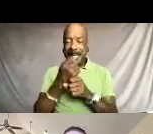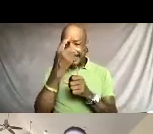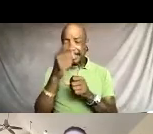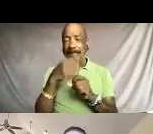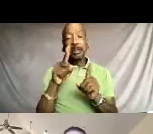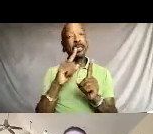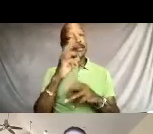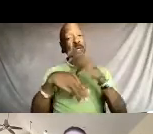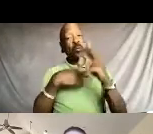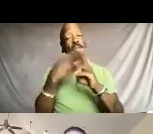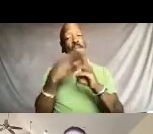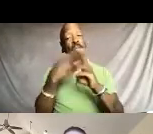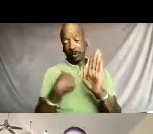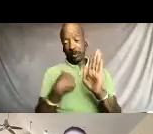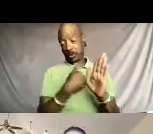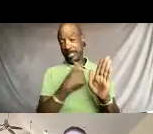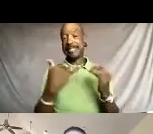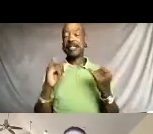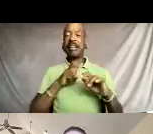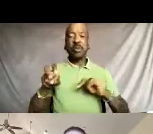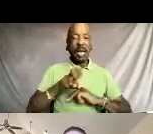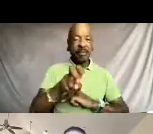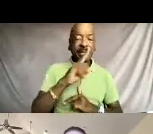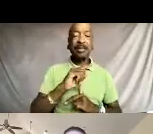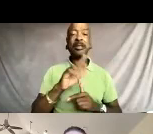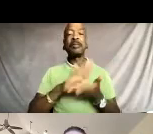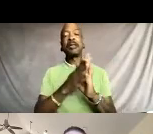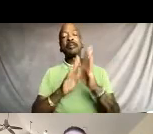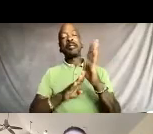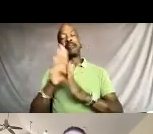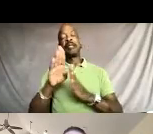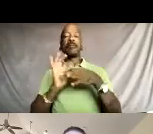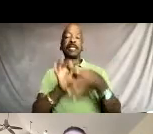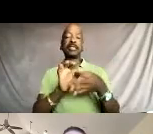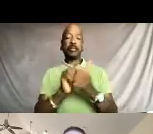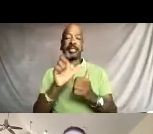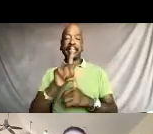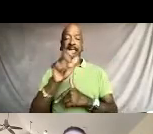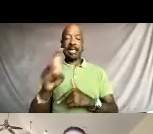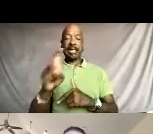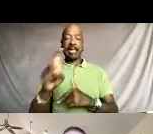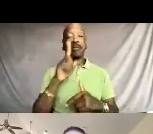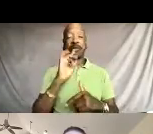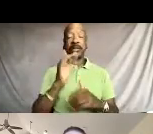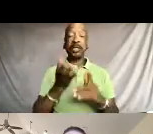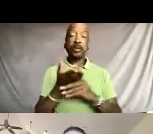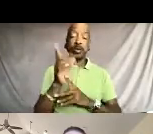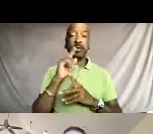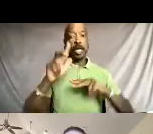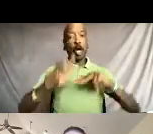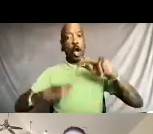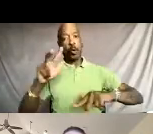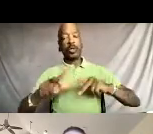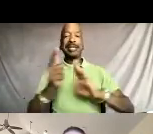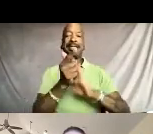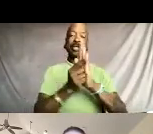have to navigate in order to come to be in those relations. And we have to move through these awkward legal structures to get to a place where we can